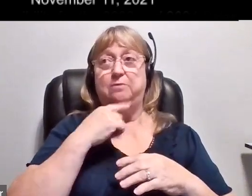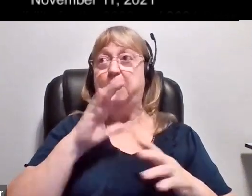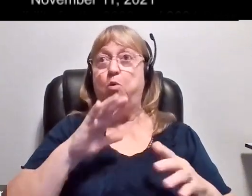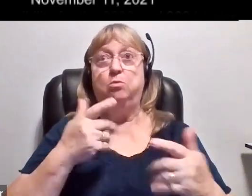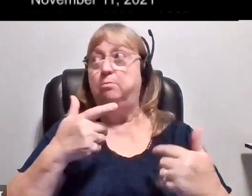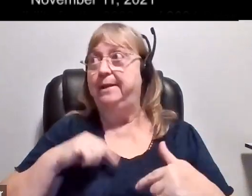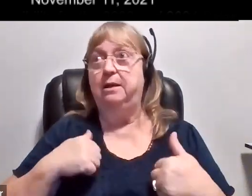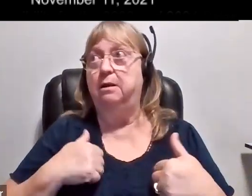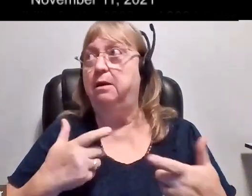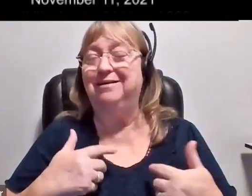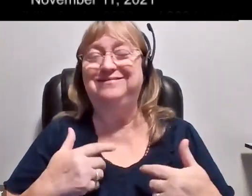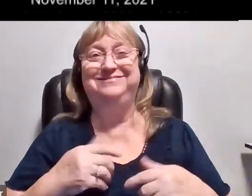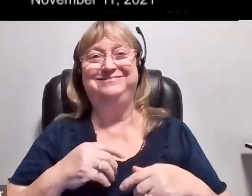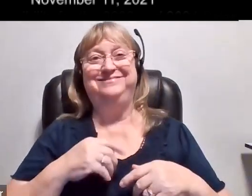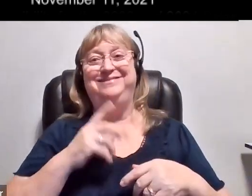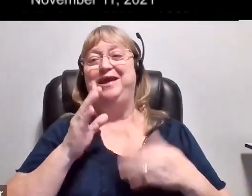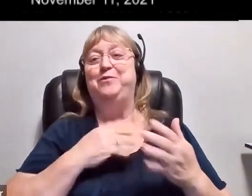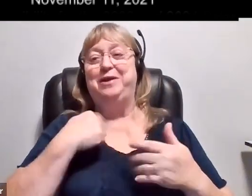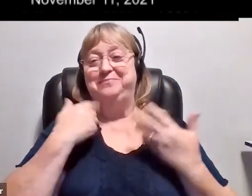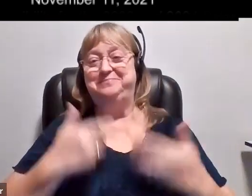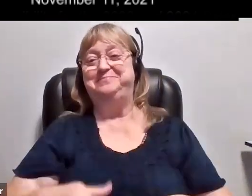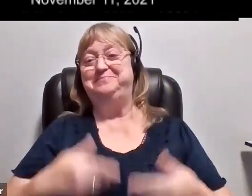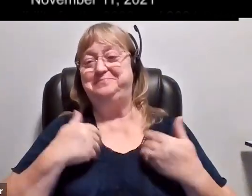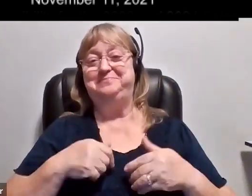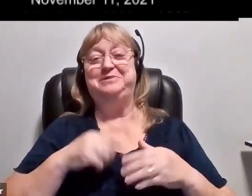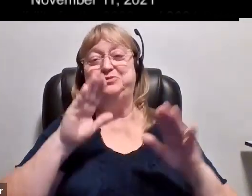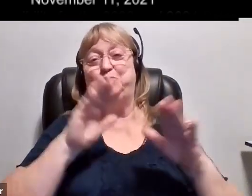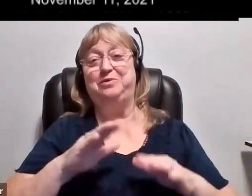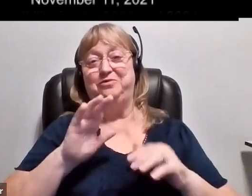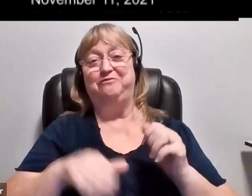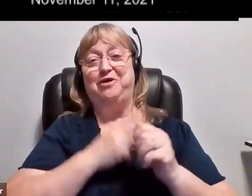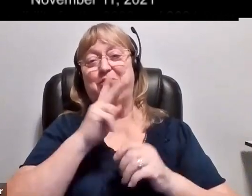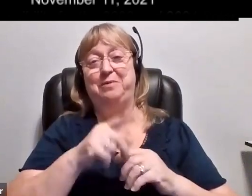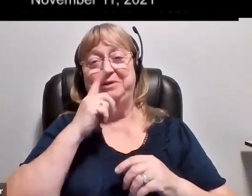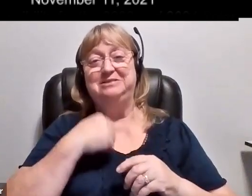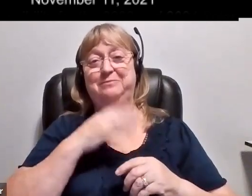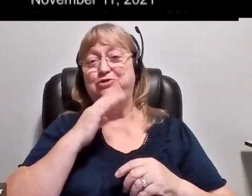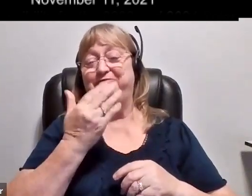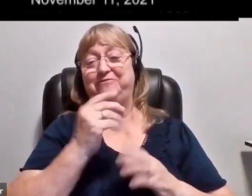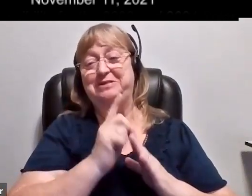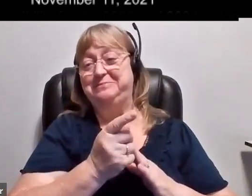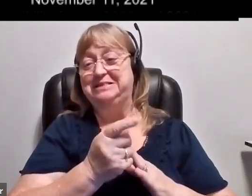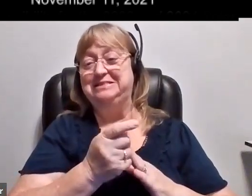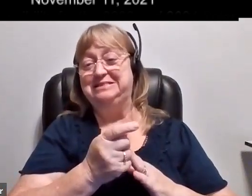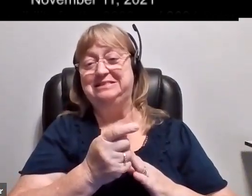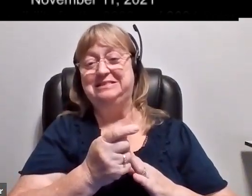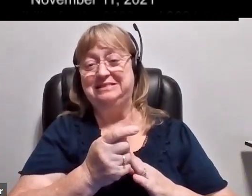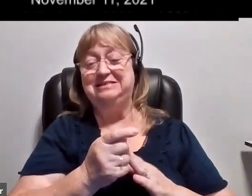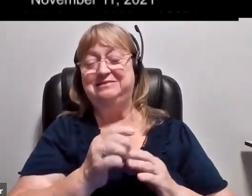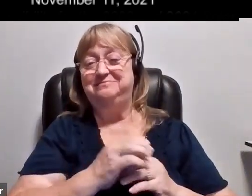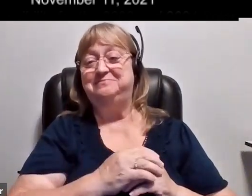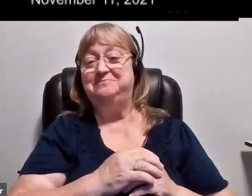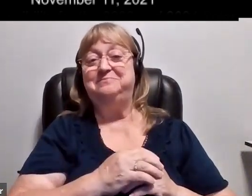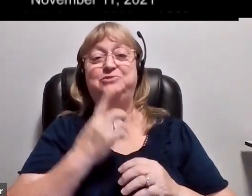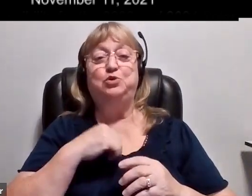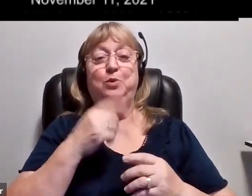now? Anyway, here I am, and it's great to follow up because I'm only going to talk for 15 minutes. And so we